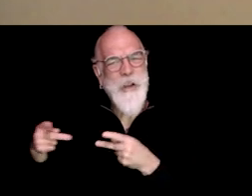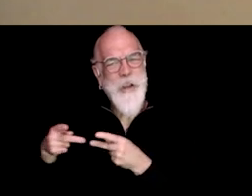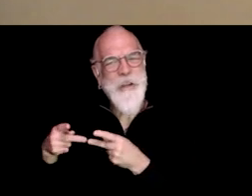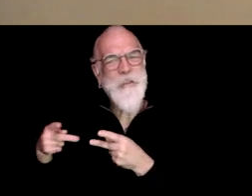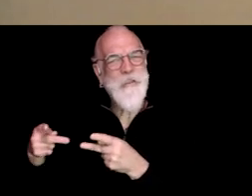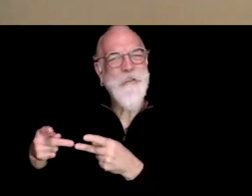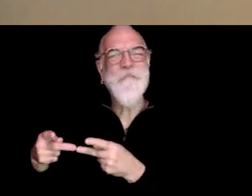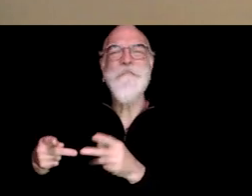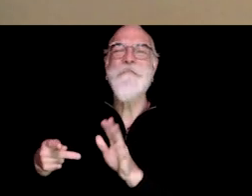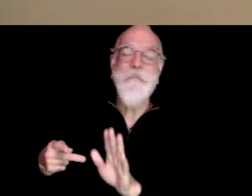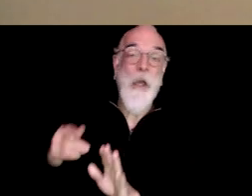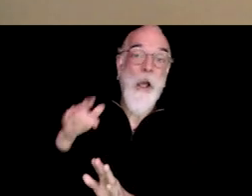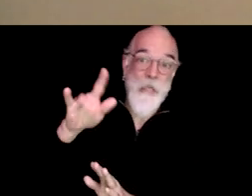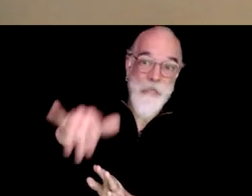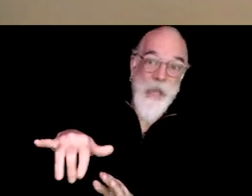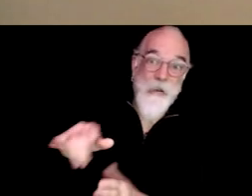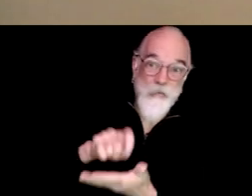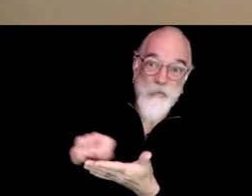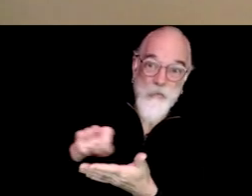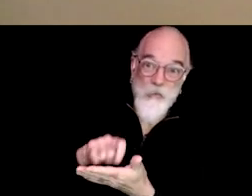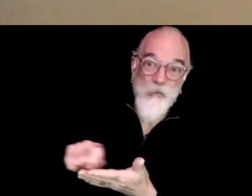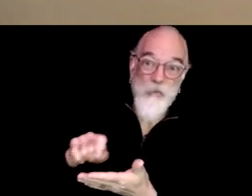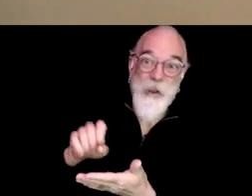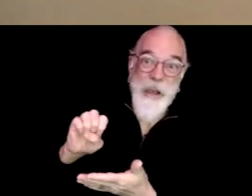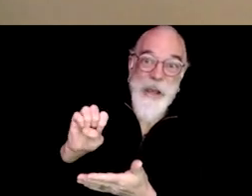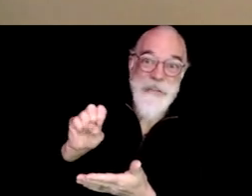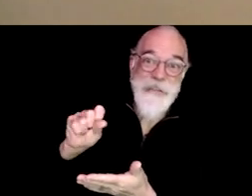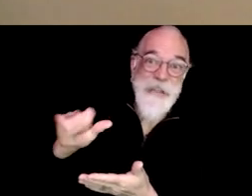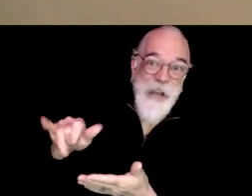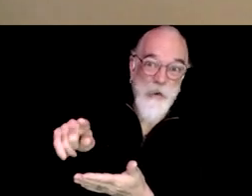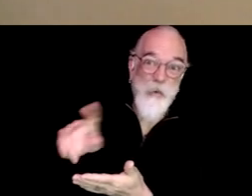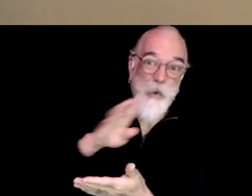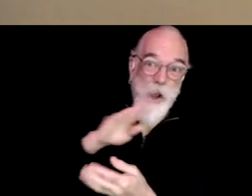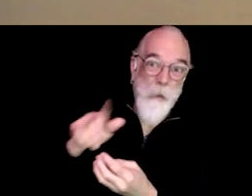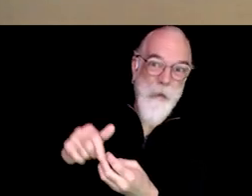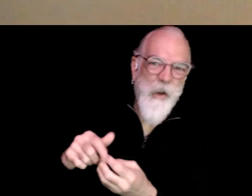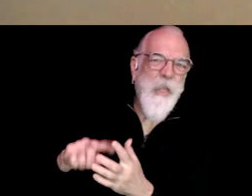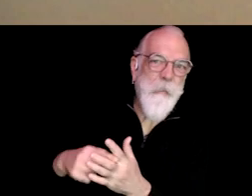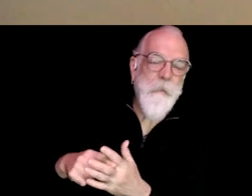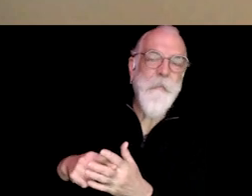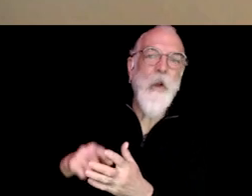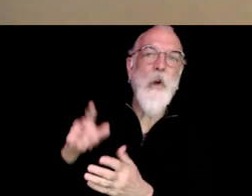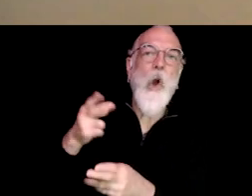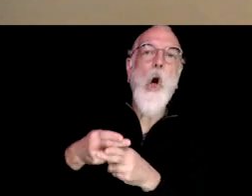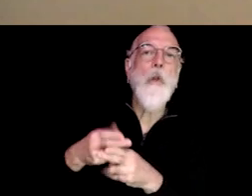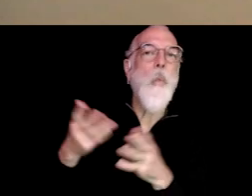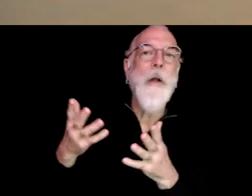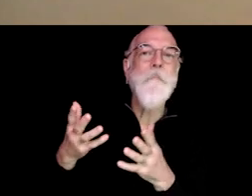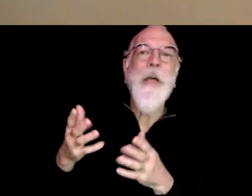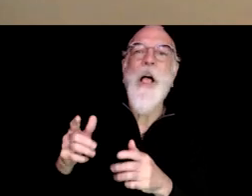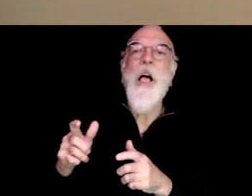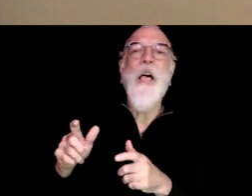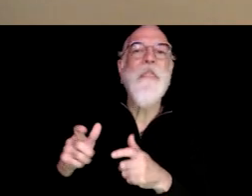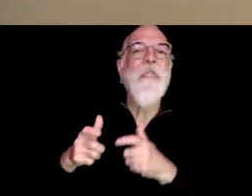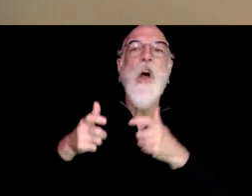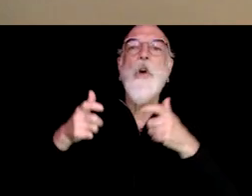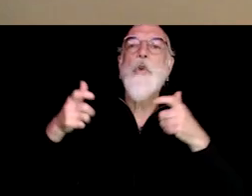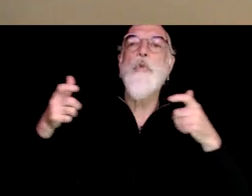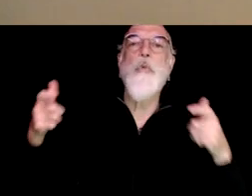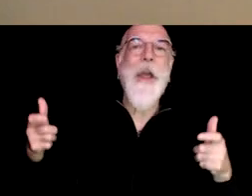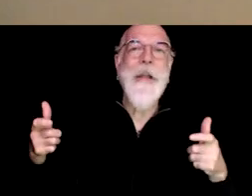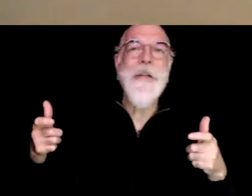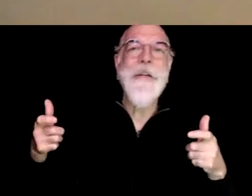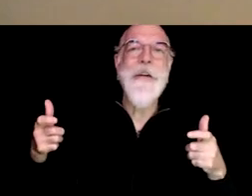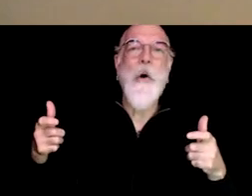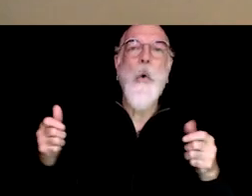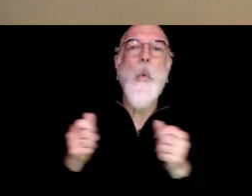in that particular essay you're talking about at the beginning, it's called The Great Without, and it is